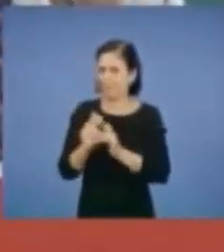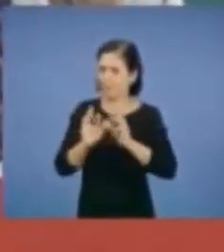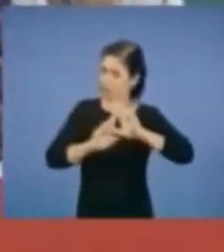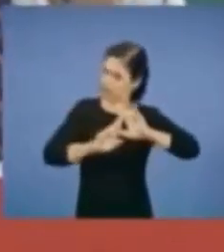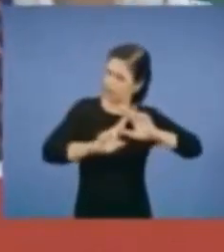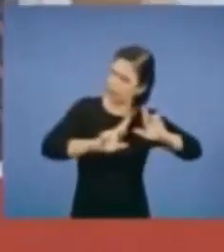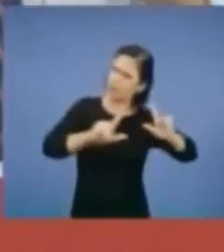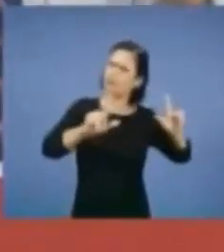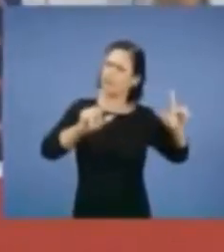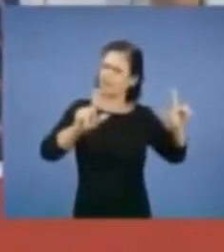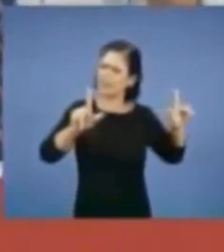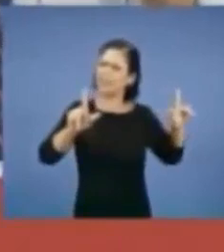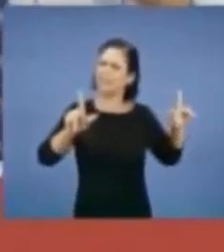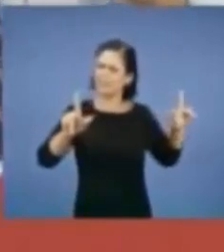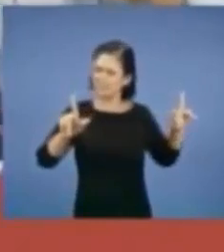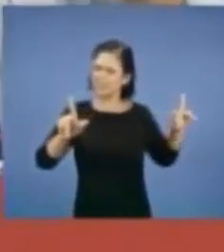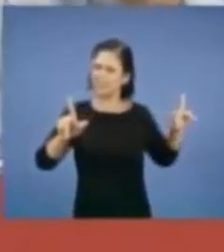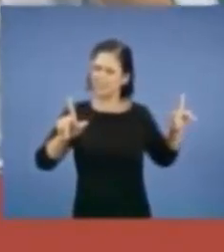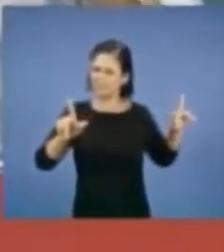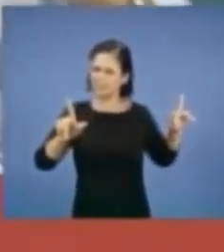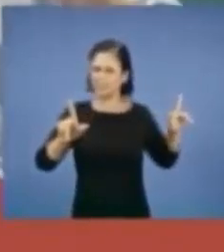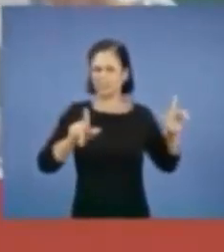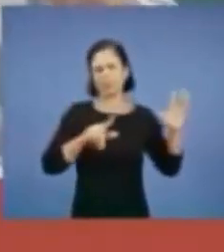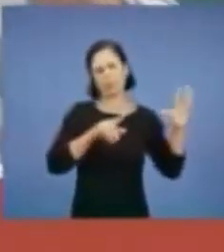is very different.